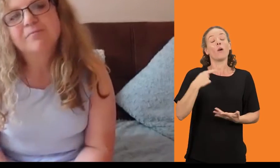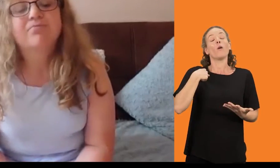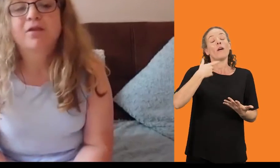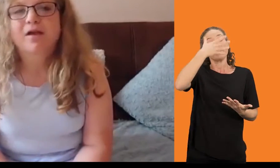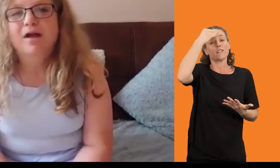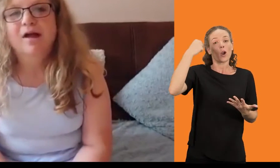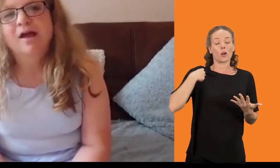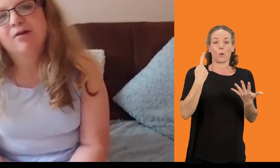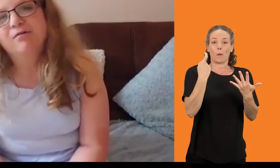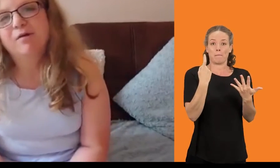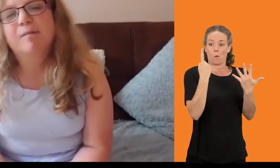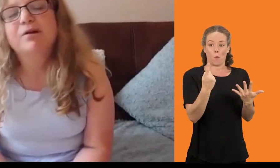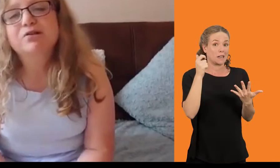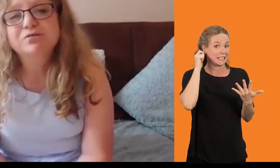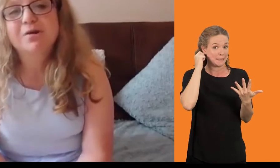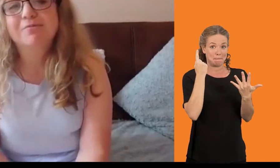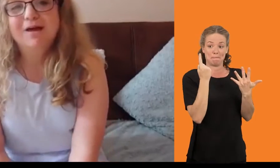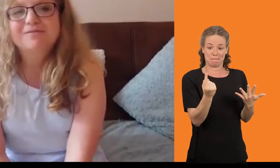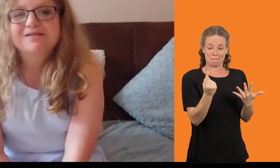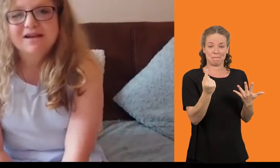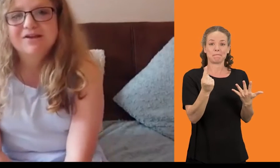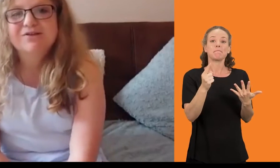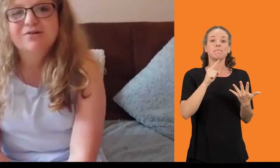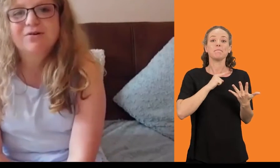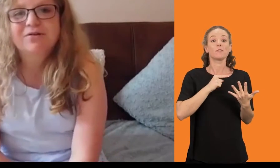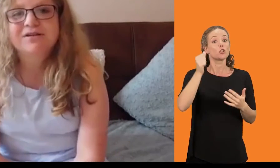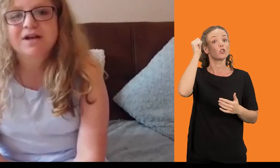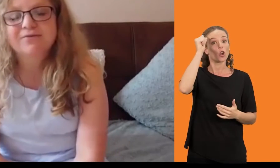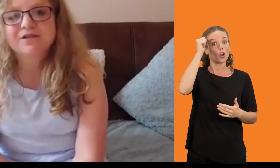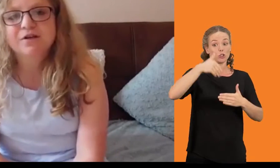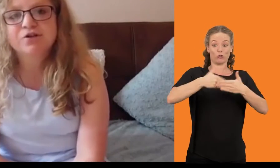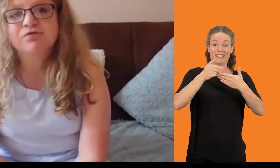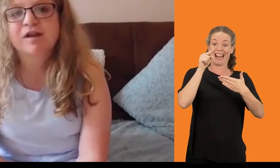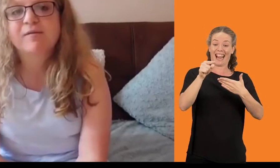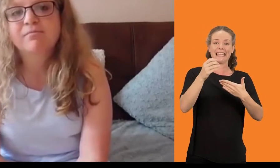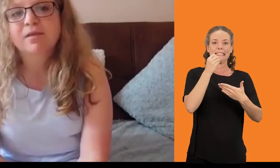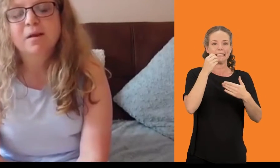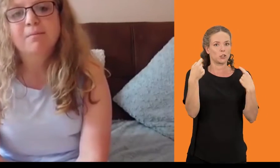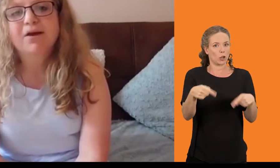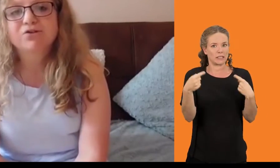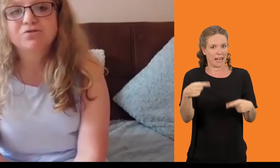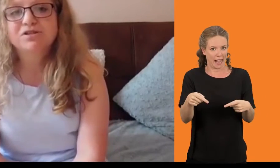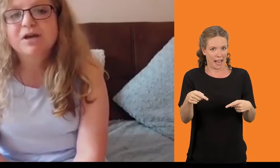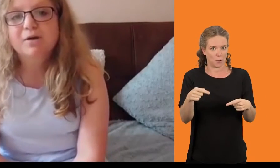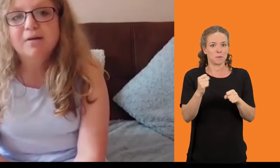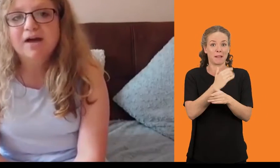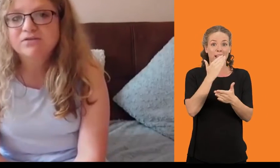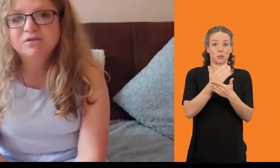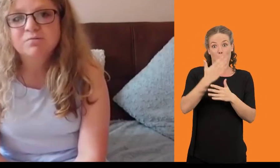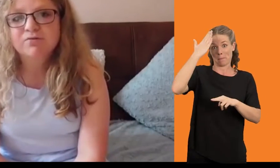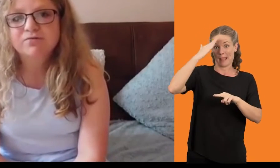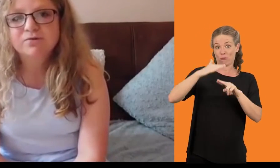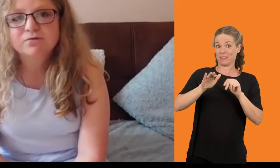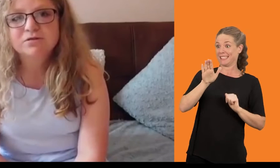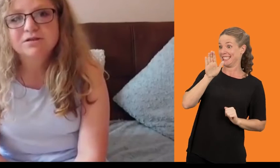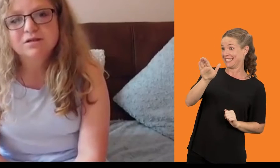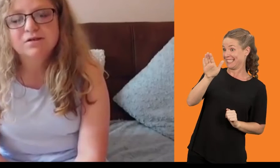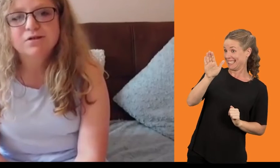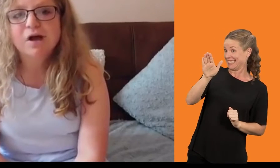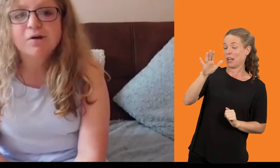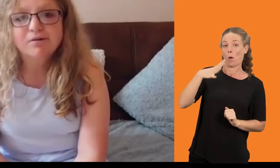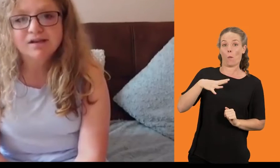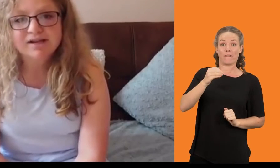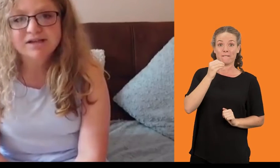tip, because you won't be able to eat on the day of surgery make sure you tell your parents what food